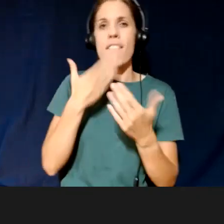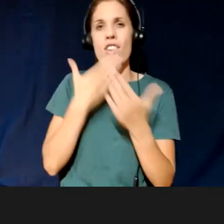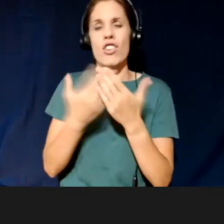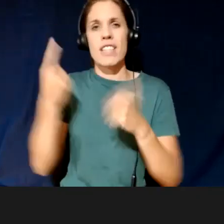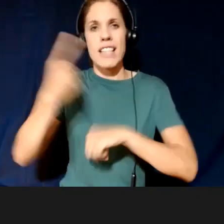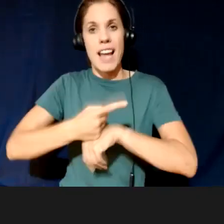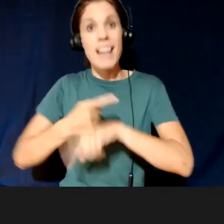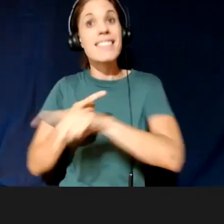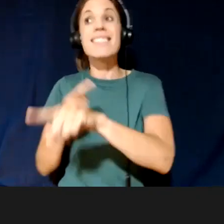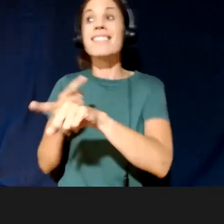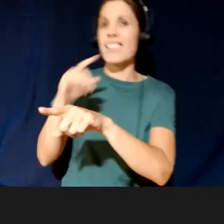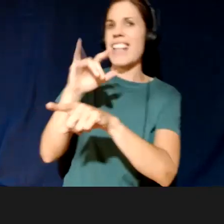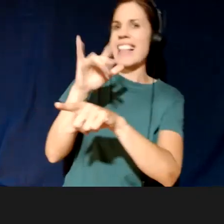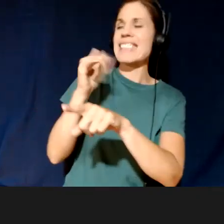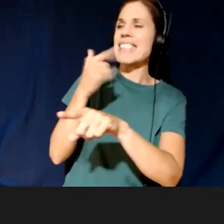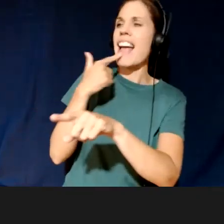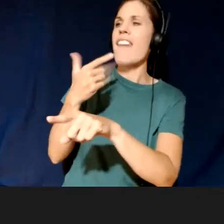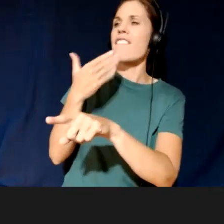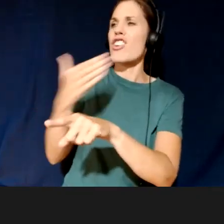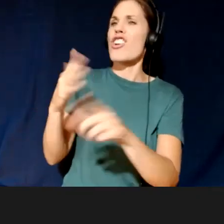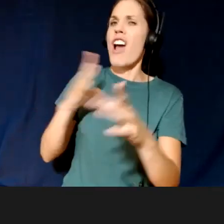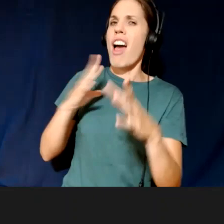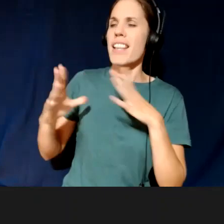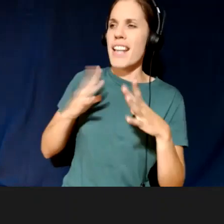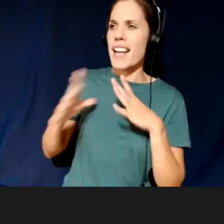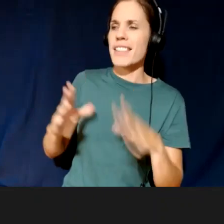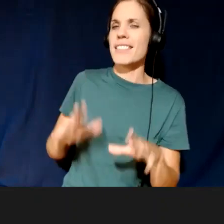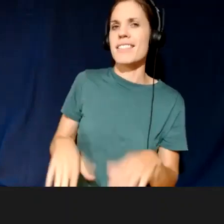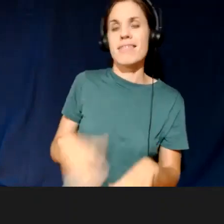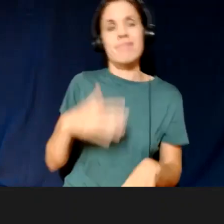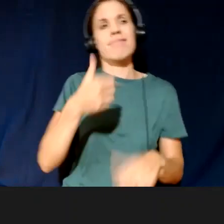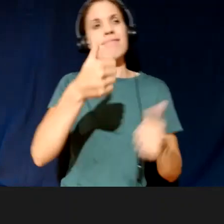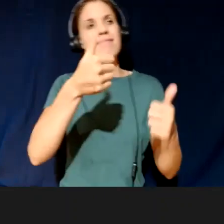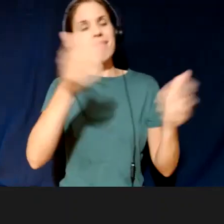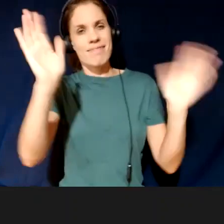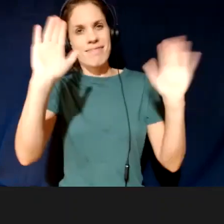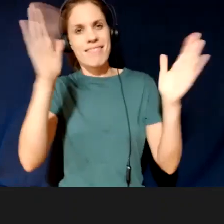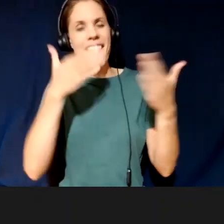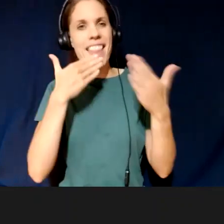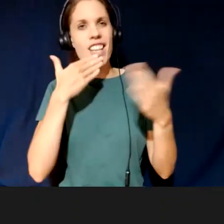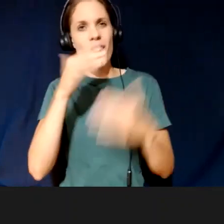holidays. a great holiday too. Yeah, exciting times. Thanks, Lindsey. That was awesome. Thank you.